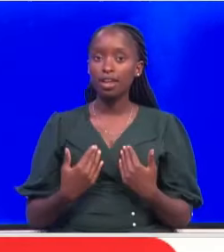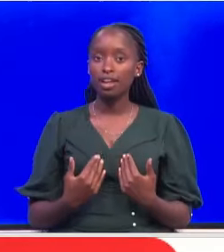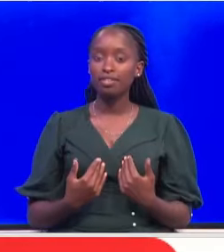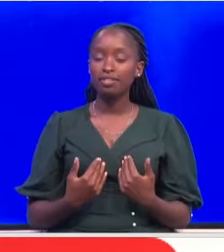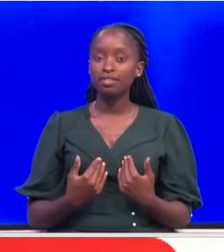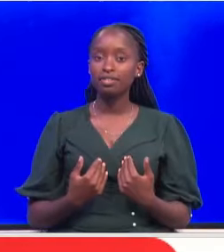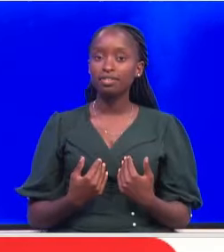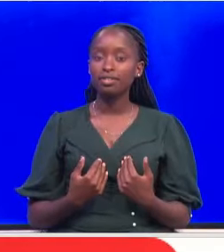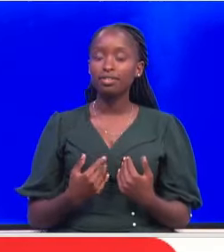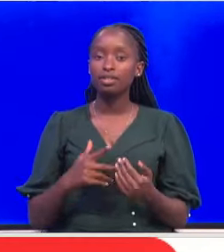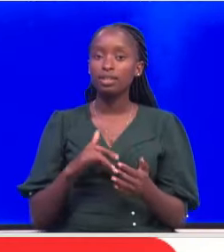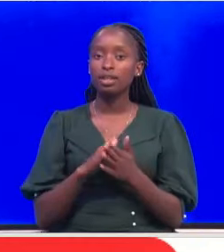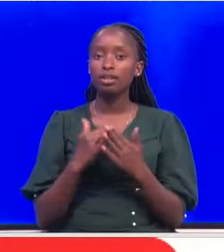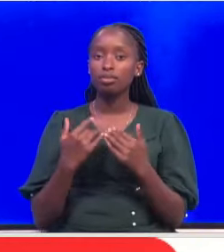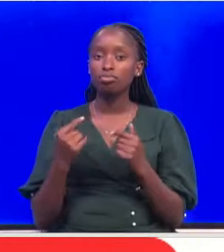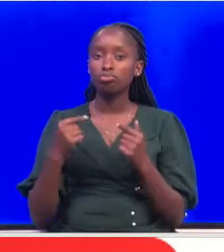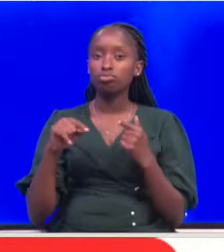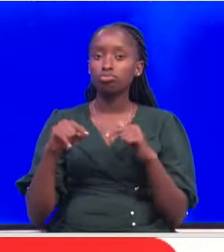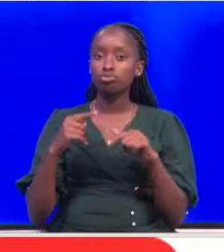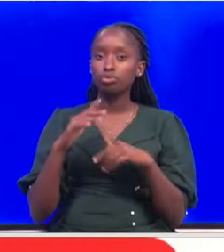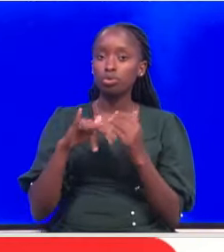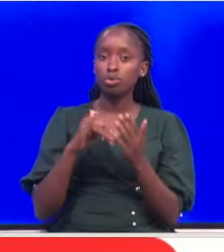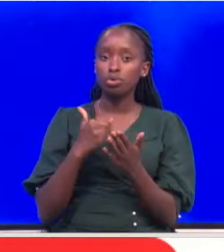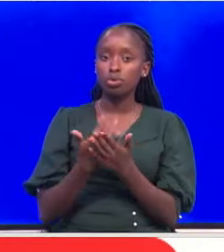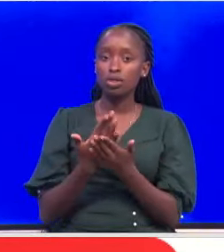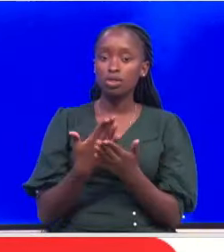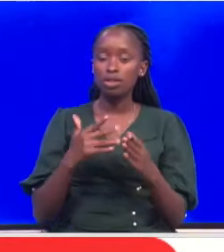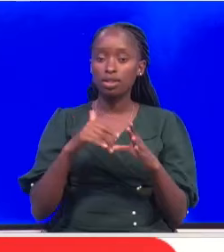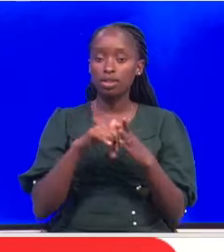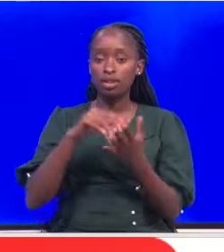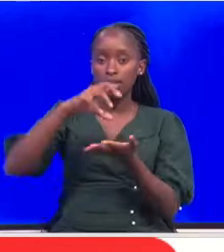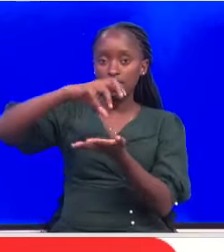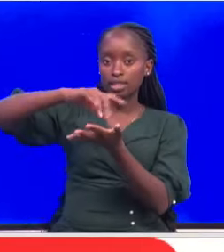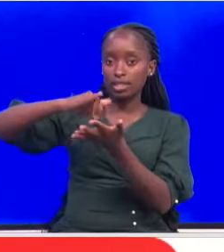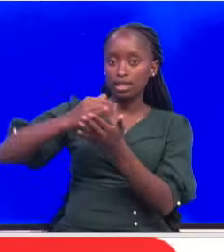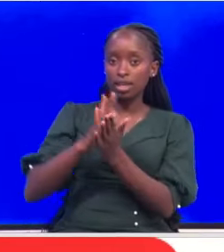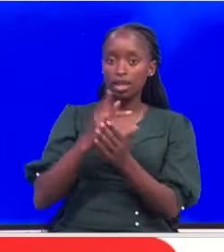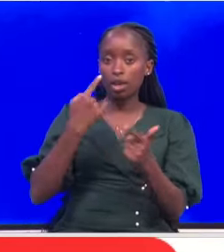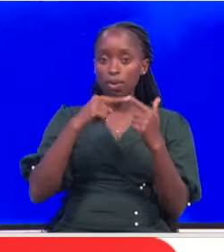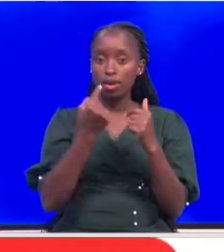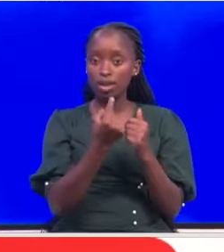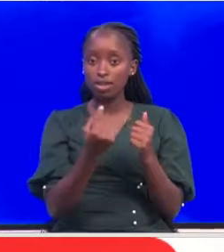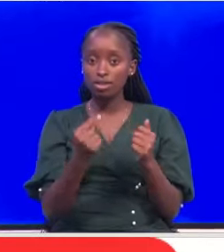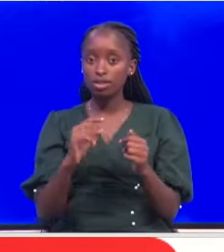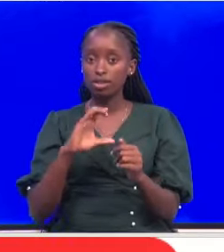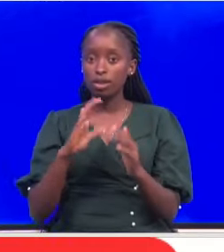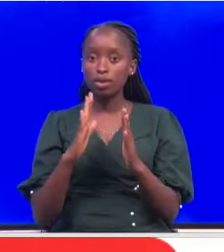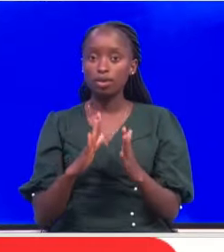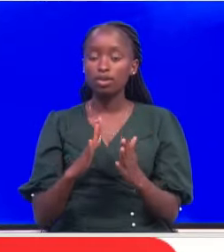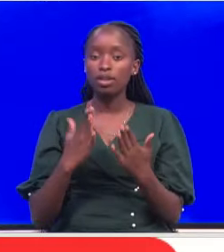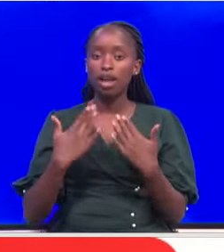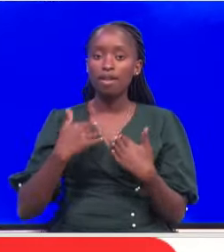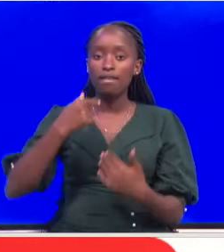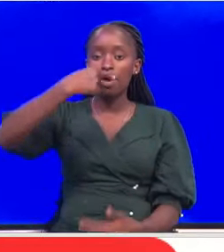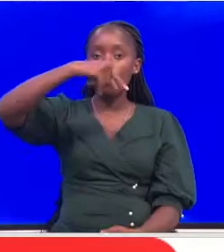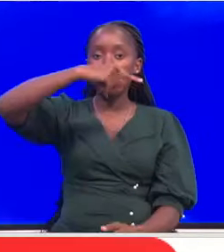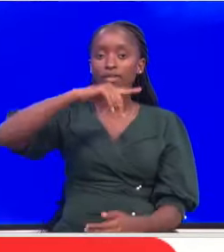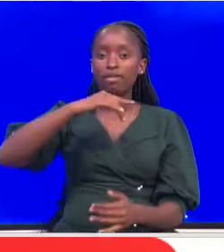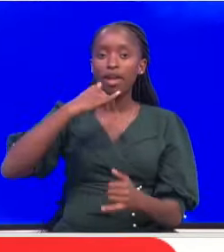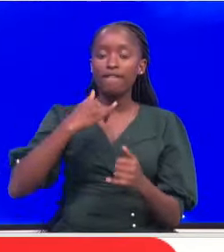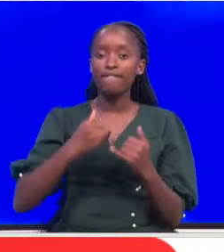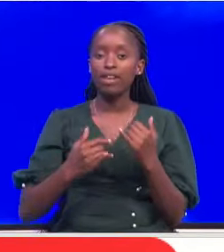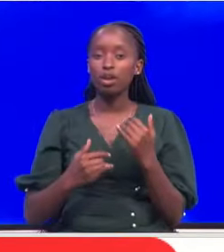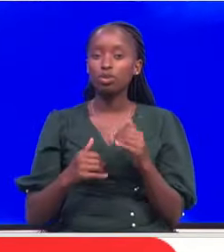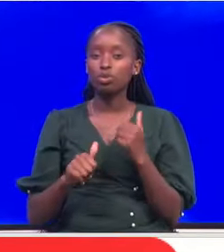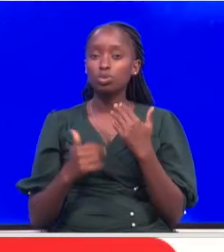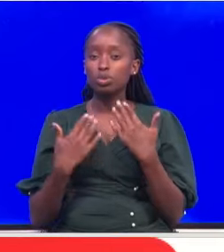Western Region, battled it out in the preliminary stages, and the winner from each county qualified for the finals that started at